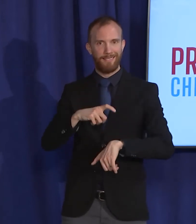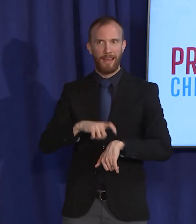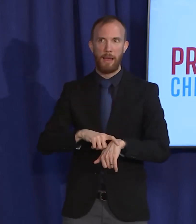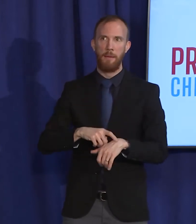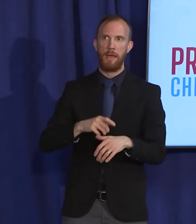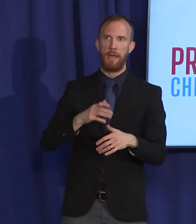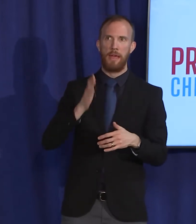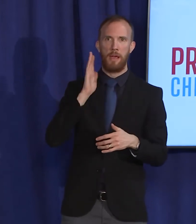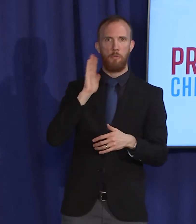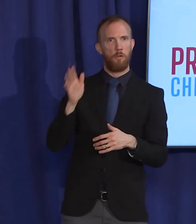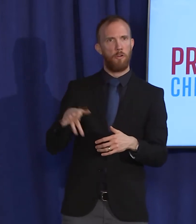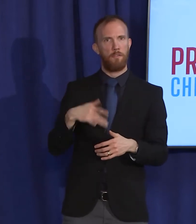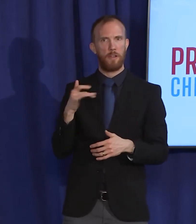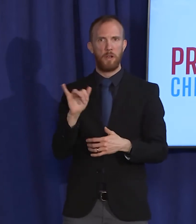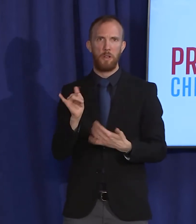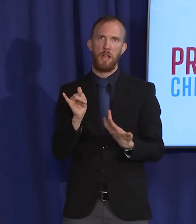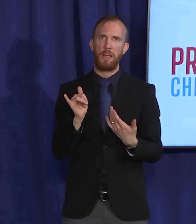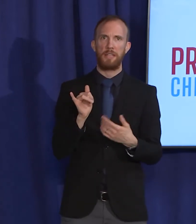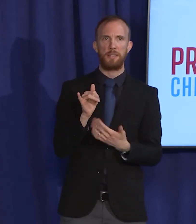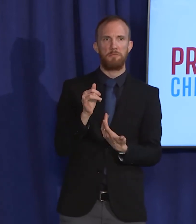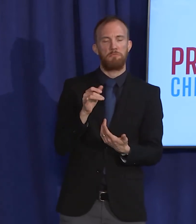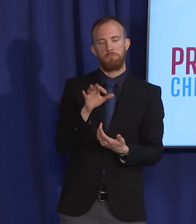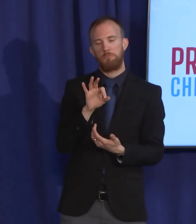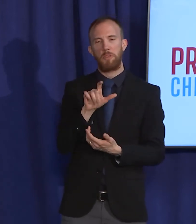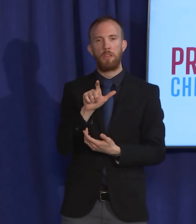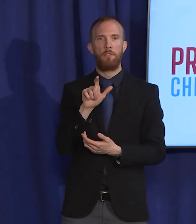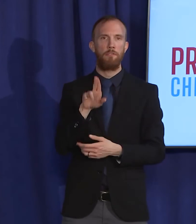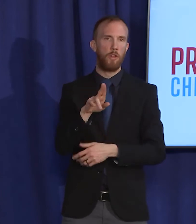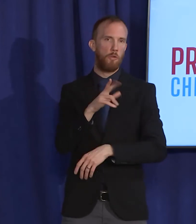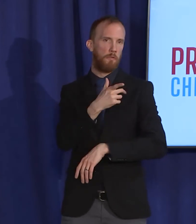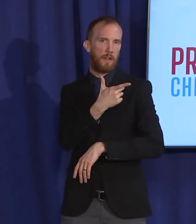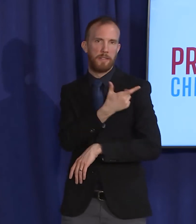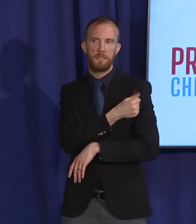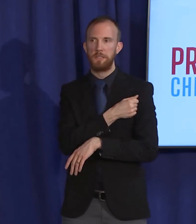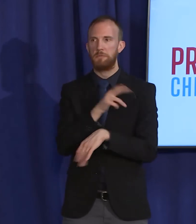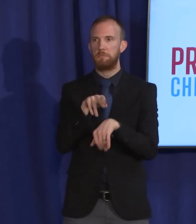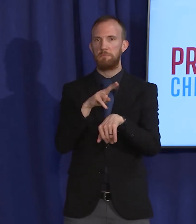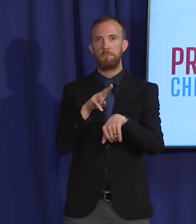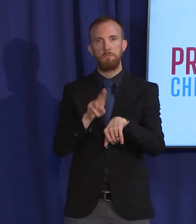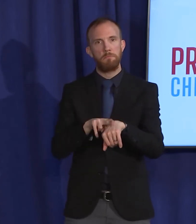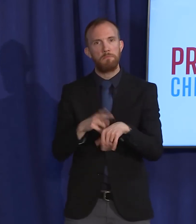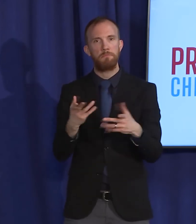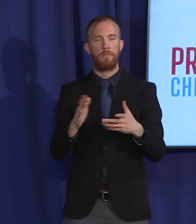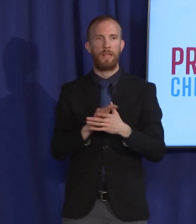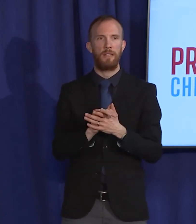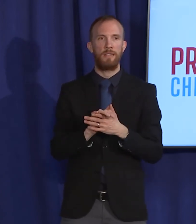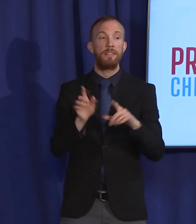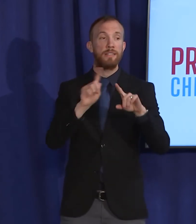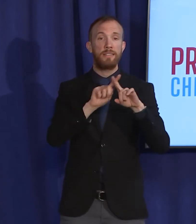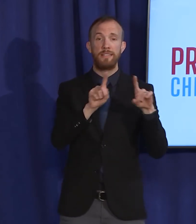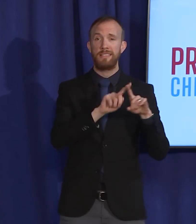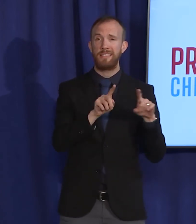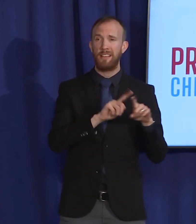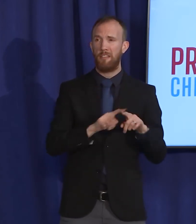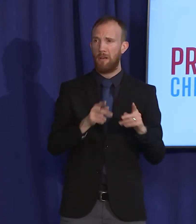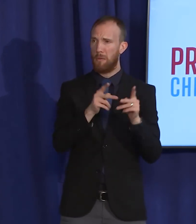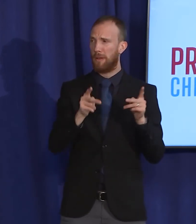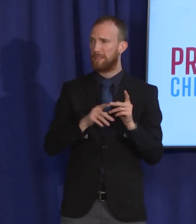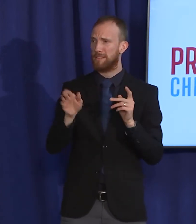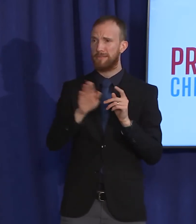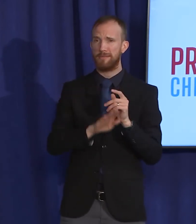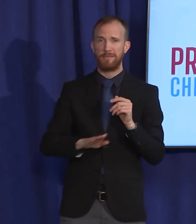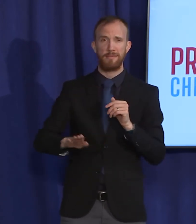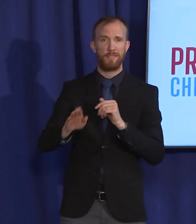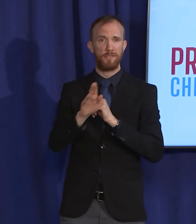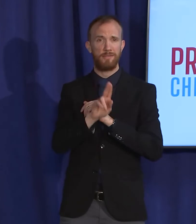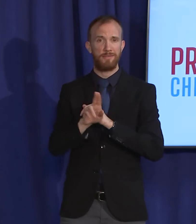feeling more like a typical flu vaccine. And there are settings around the country that have not done that much more vaccinating than